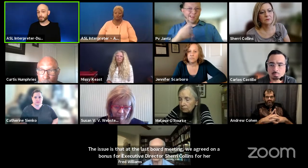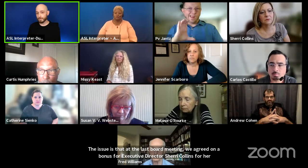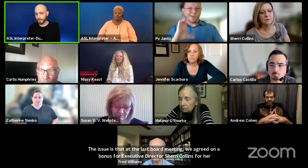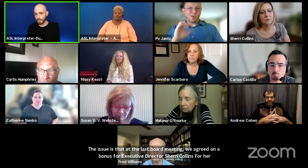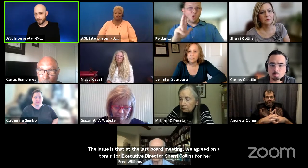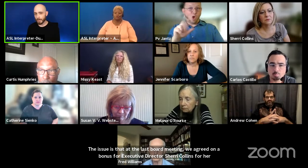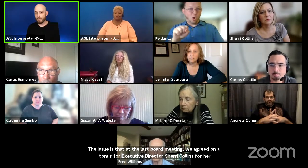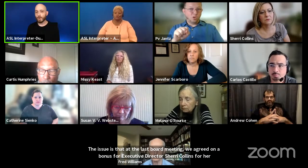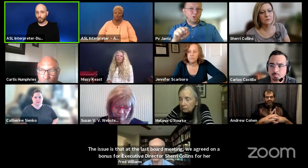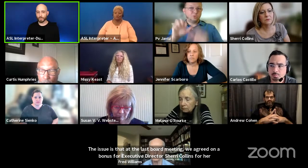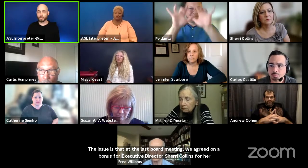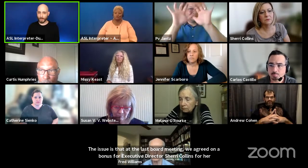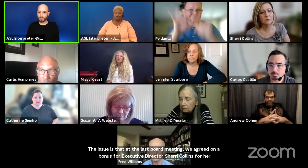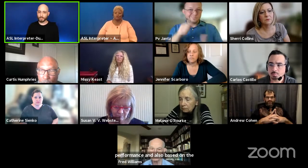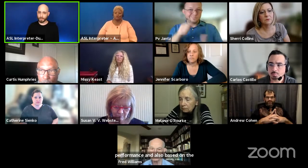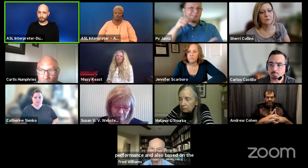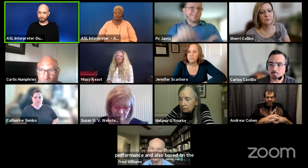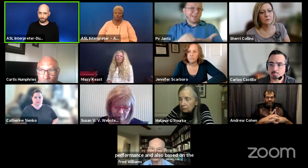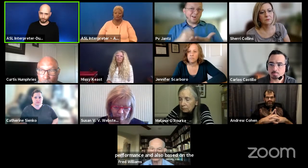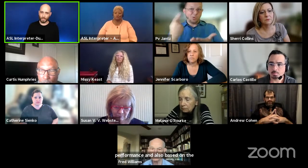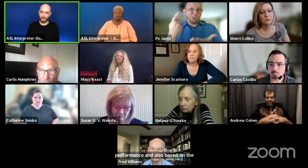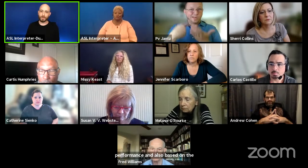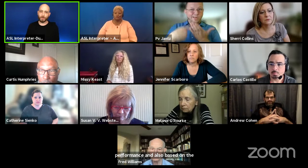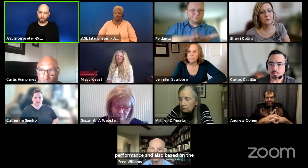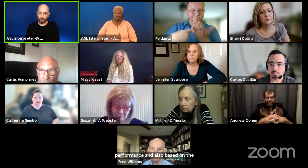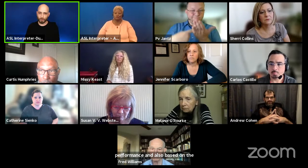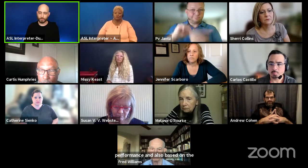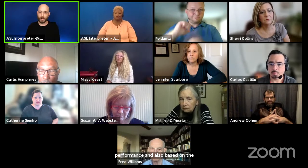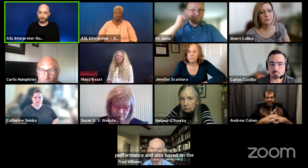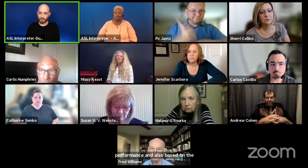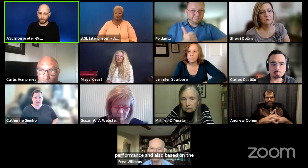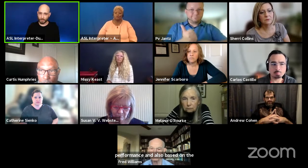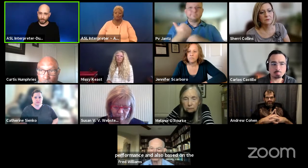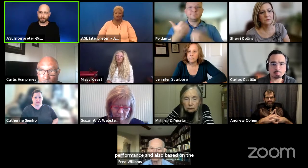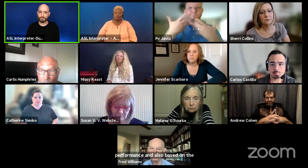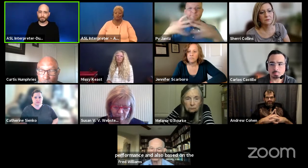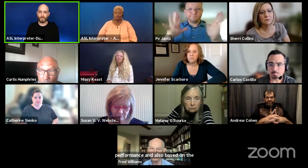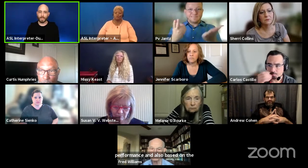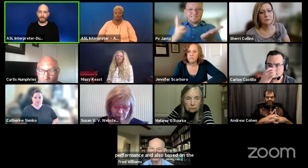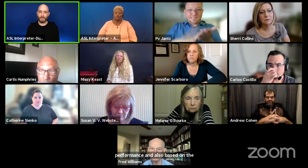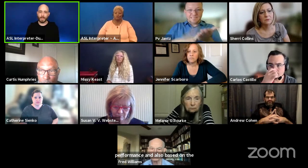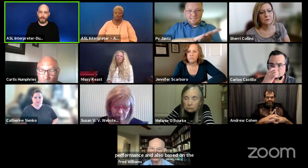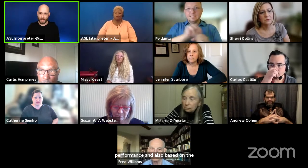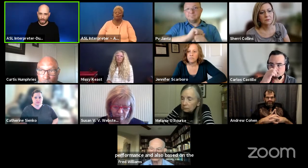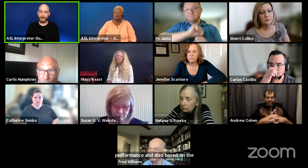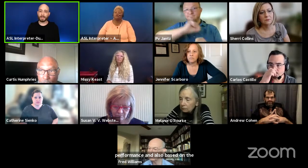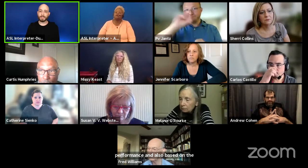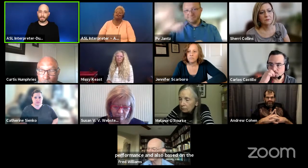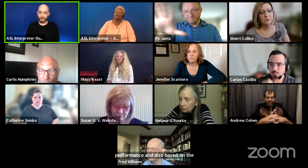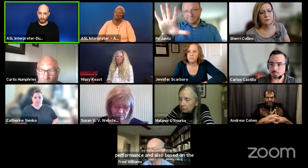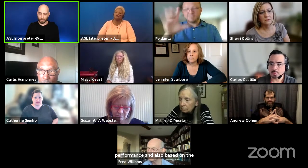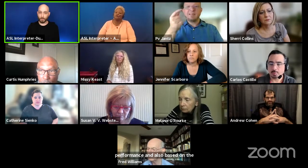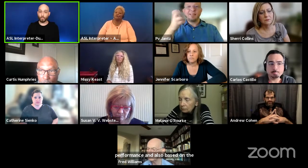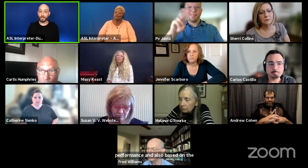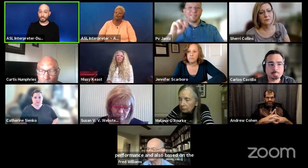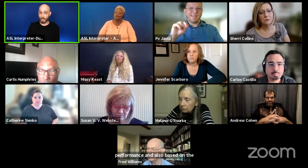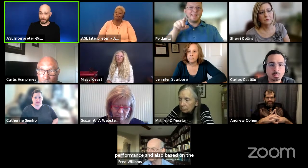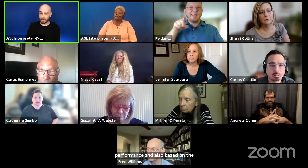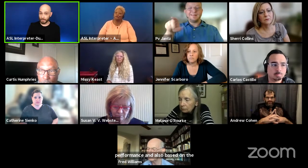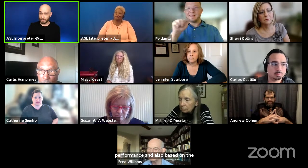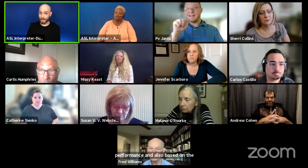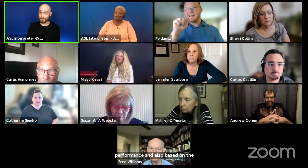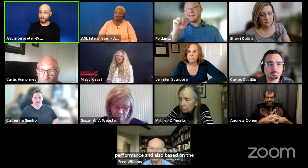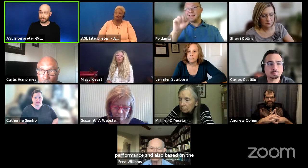increases that were submitted but weren't granted. Carlos drafted a letter, and the letter